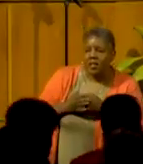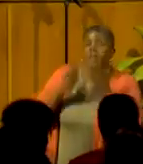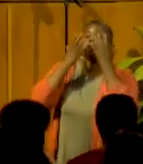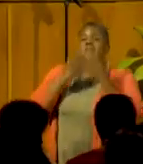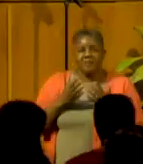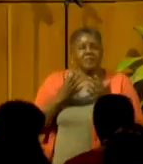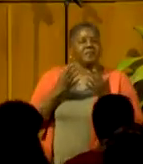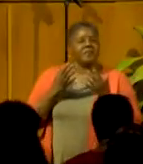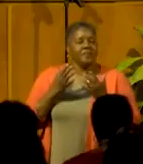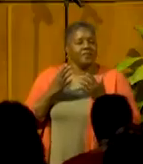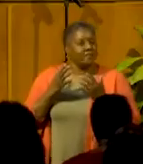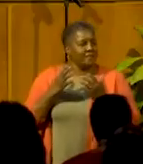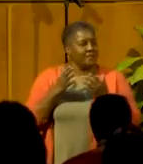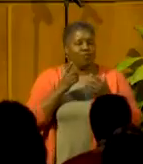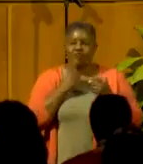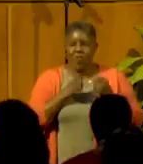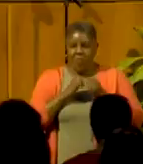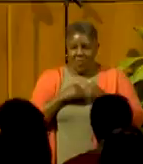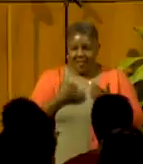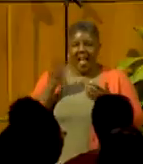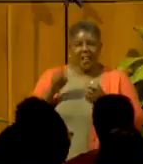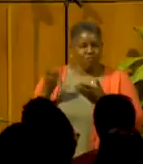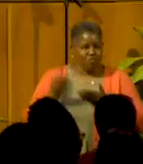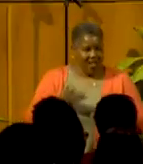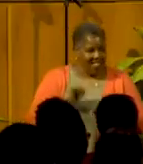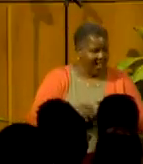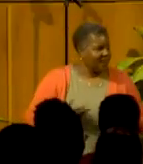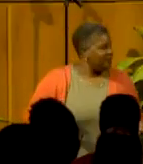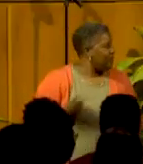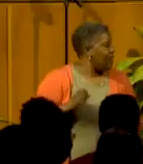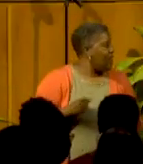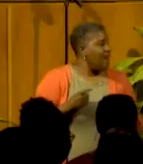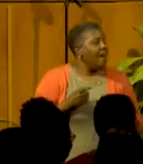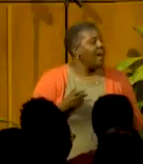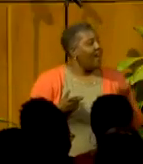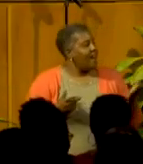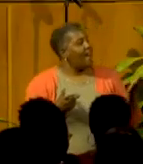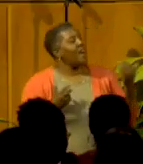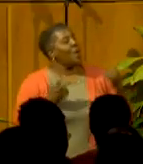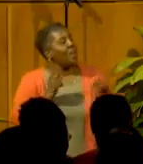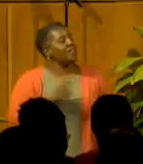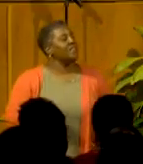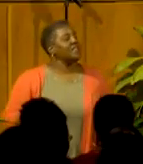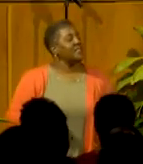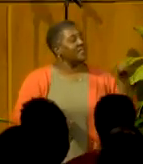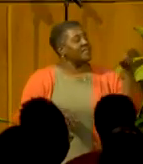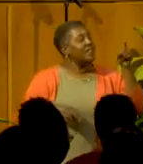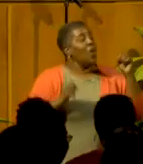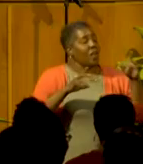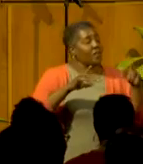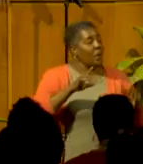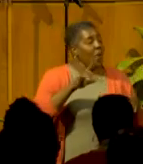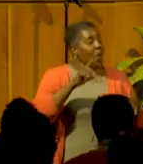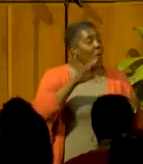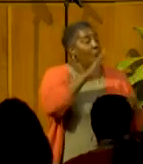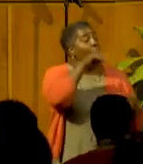Just in case you didn't like my sermon, just to... Had to bring some help. Okay.